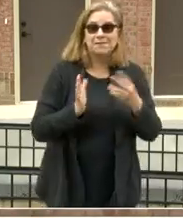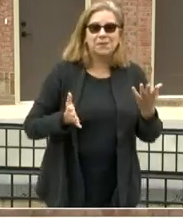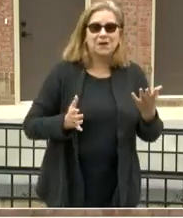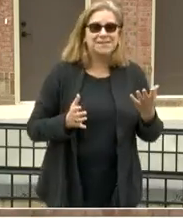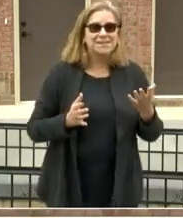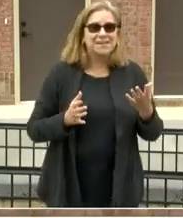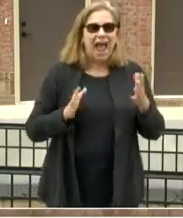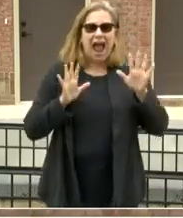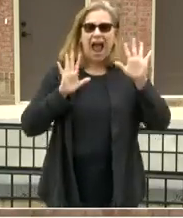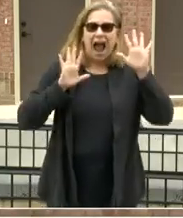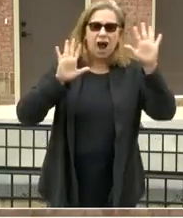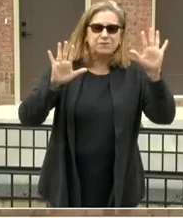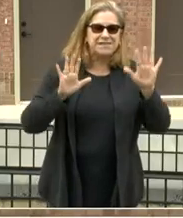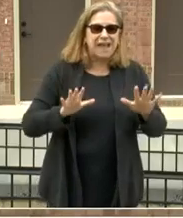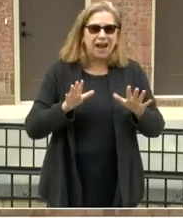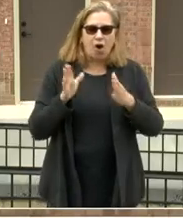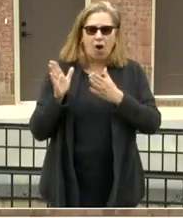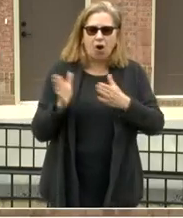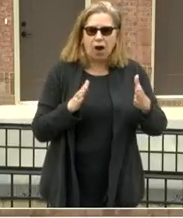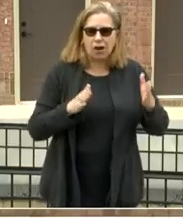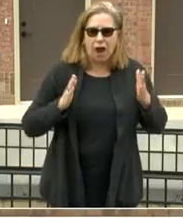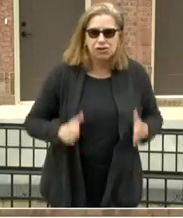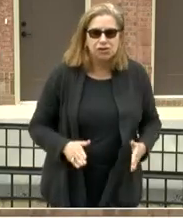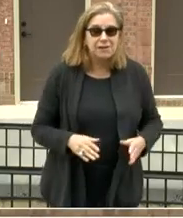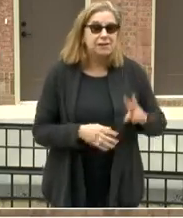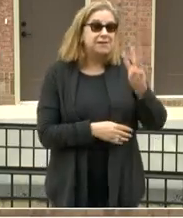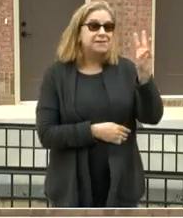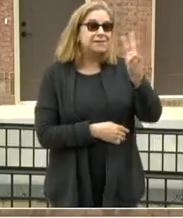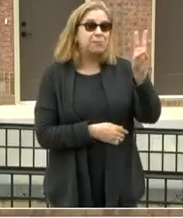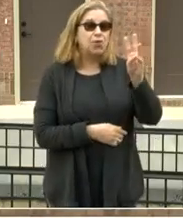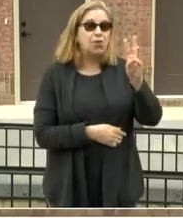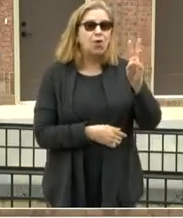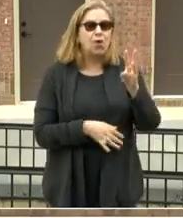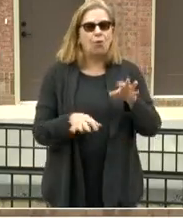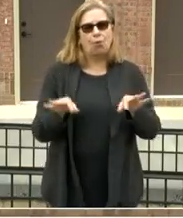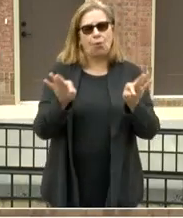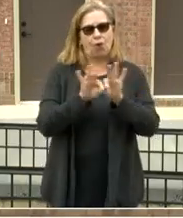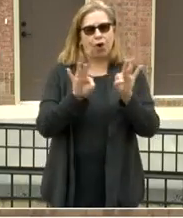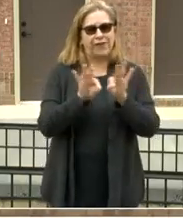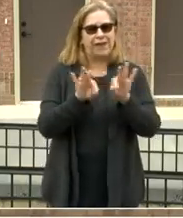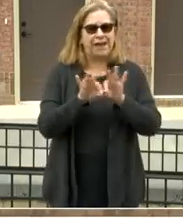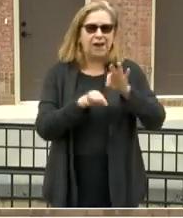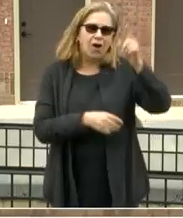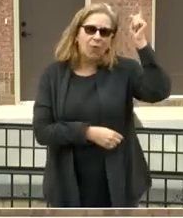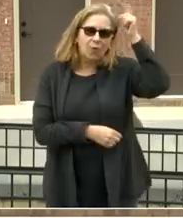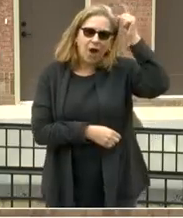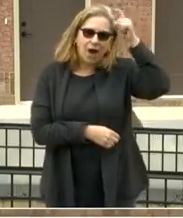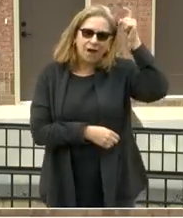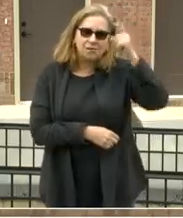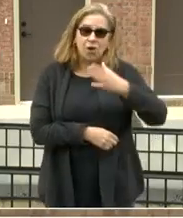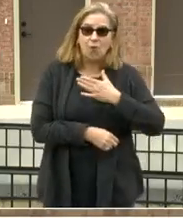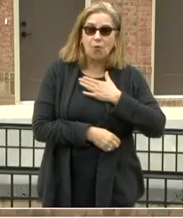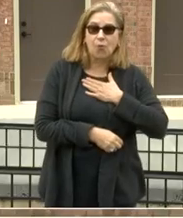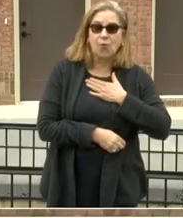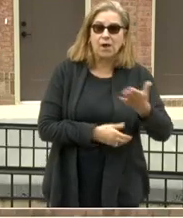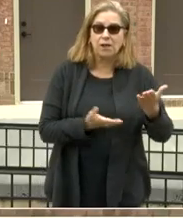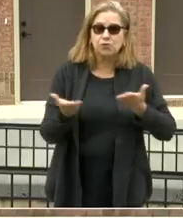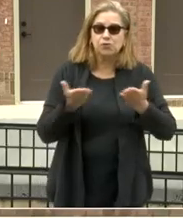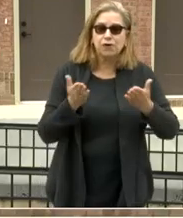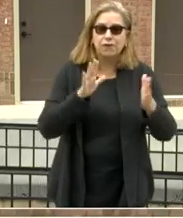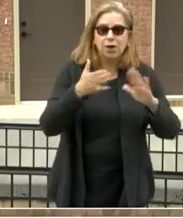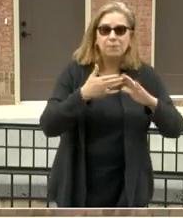The W, worthy, wise, a willingness to serve her community, her city.